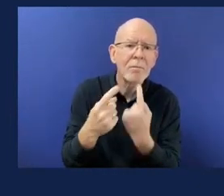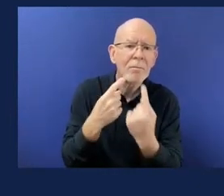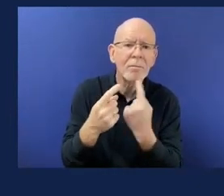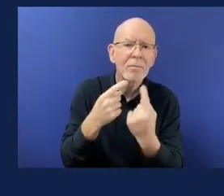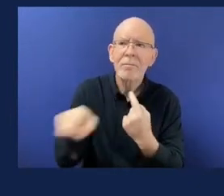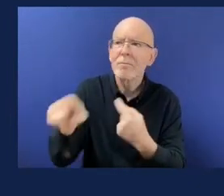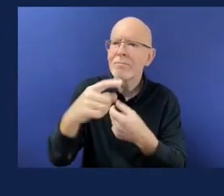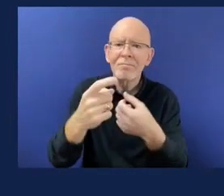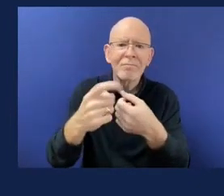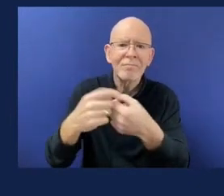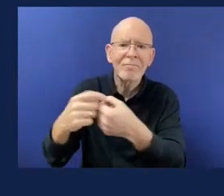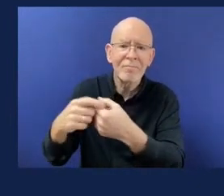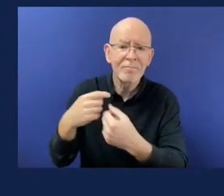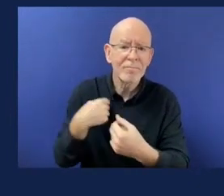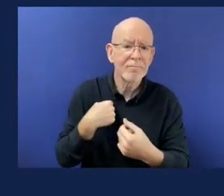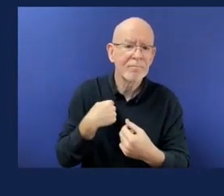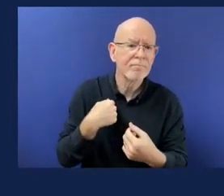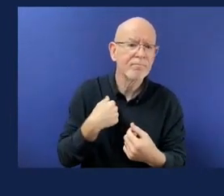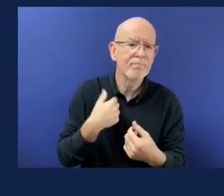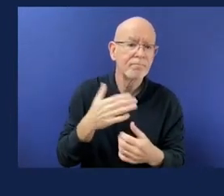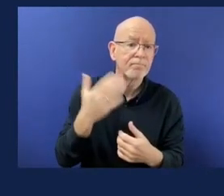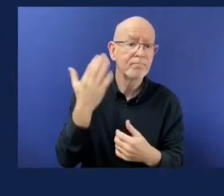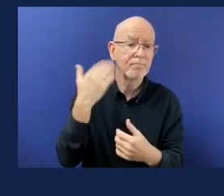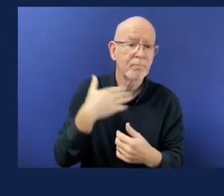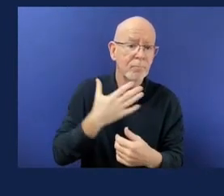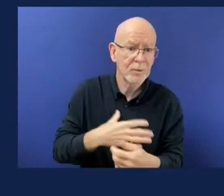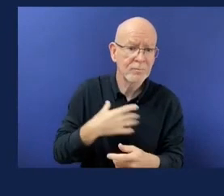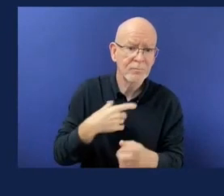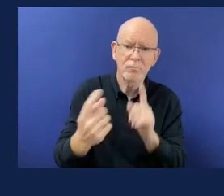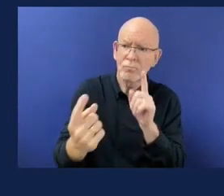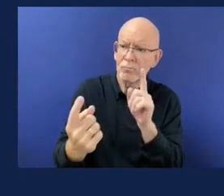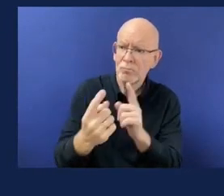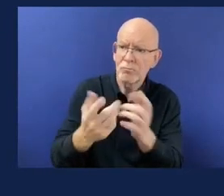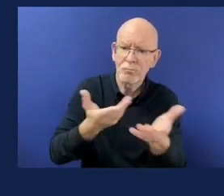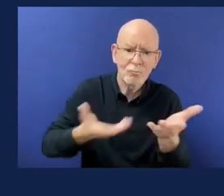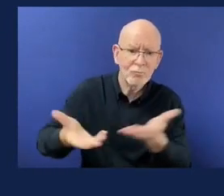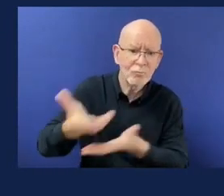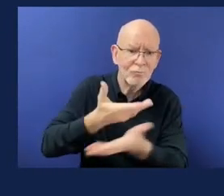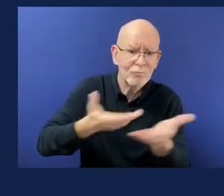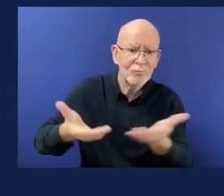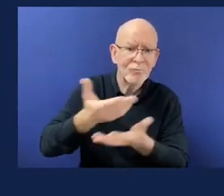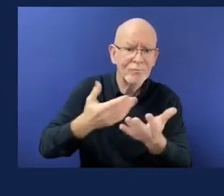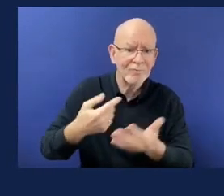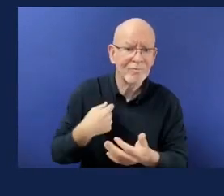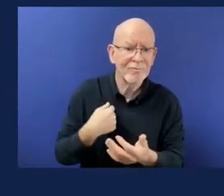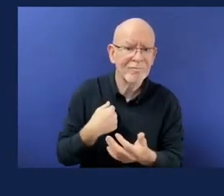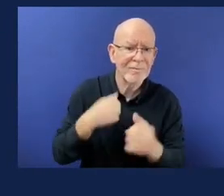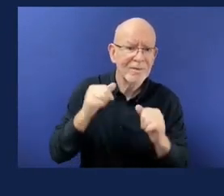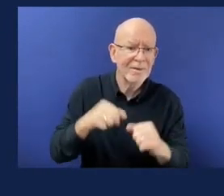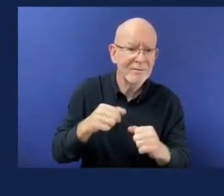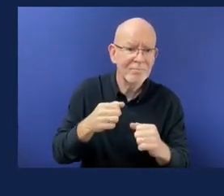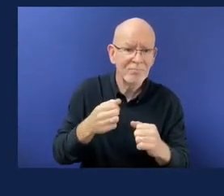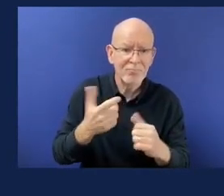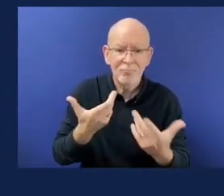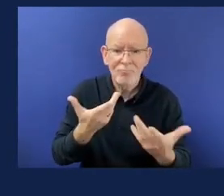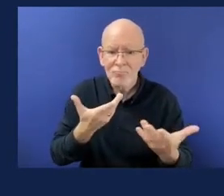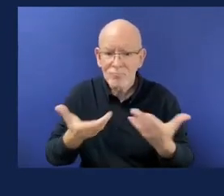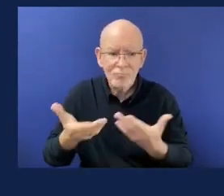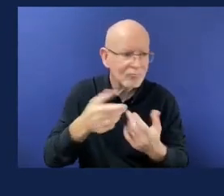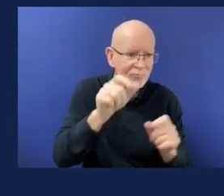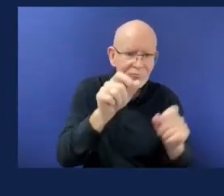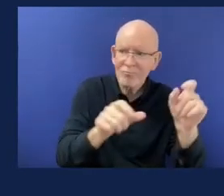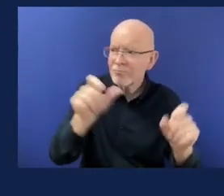planning that, and about 3 weeks away from going into that process, our colleagues across the ditch in